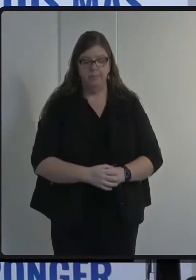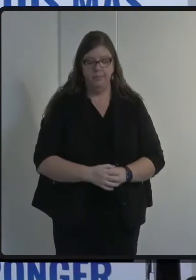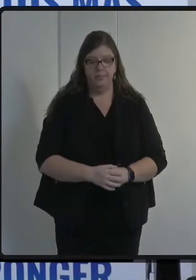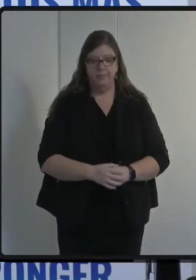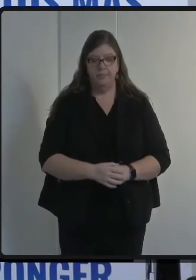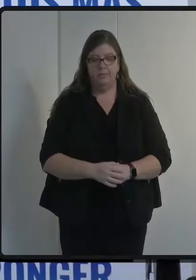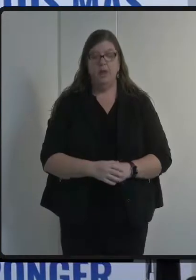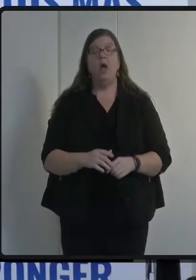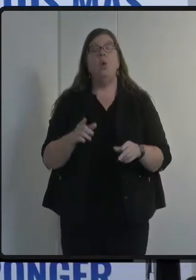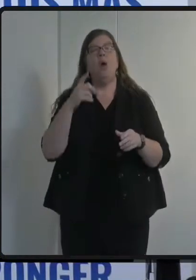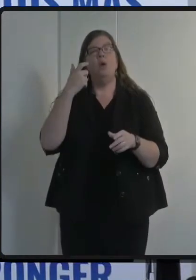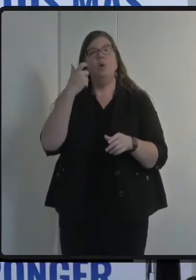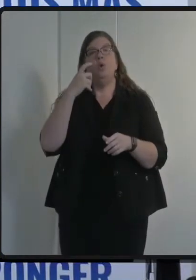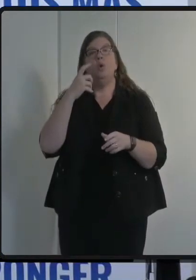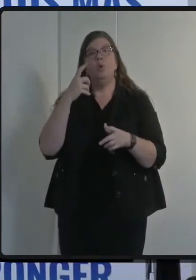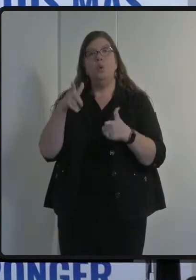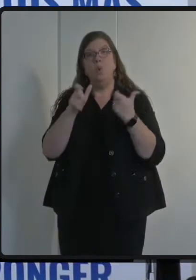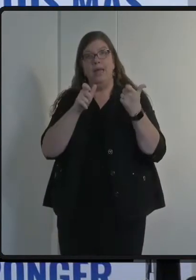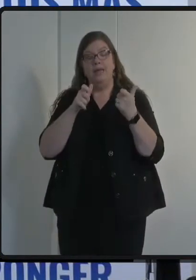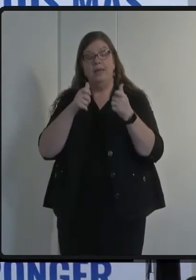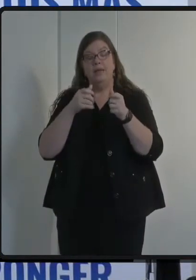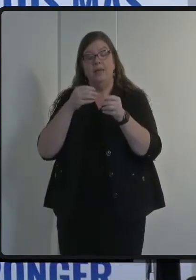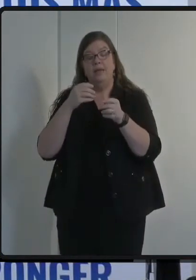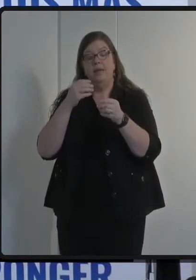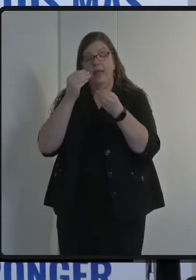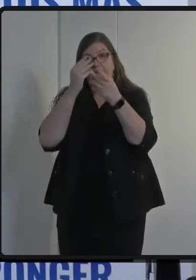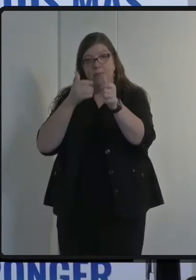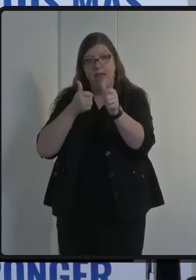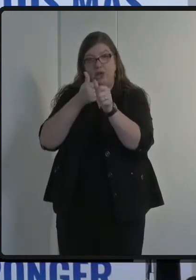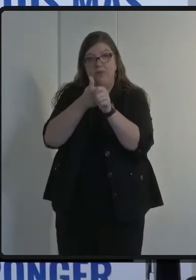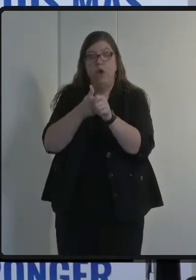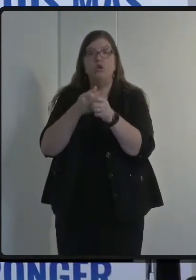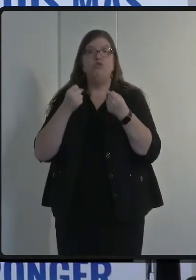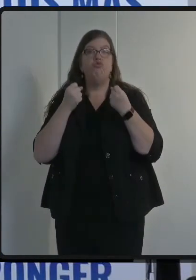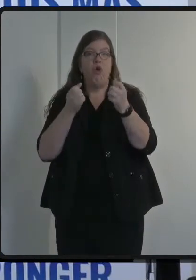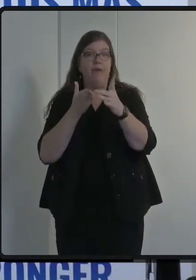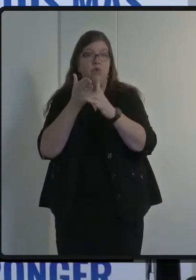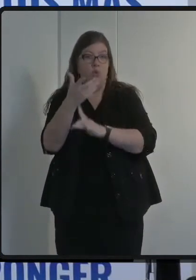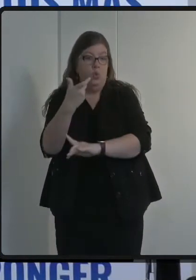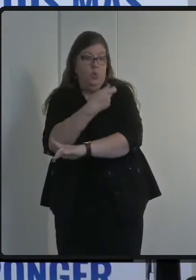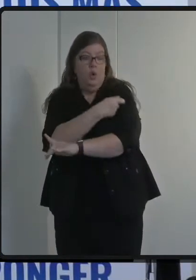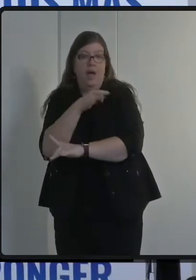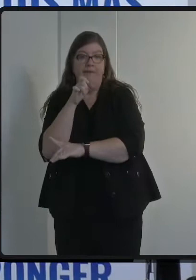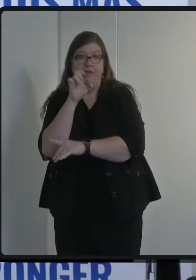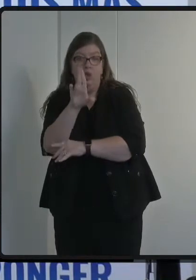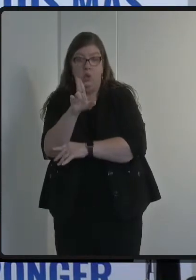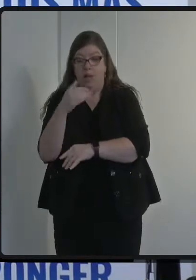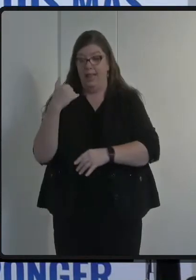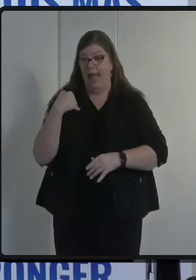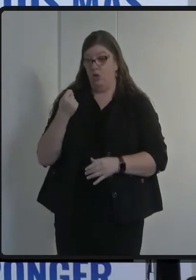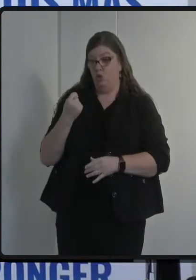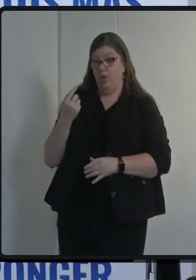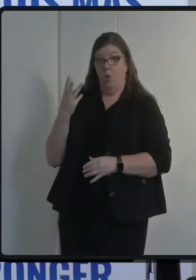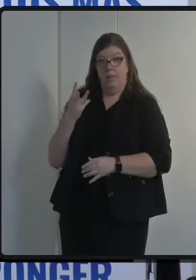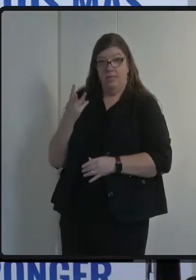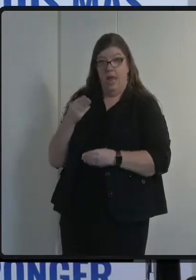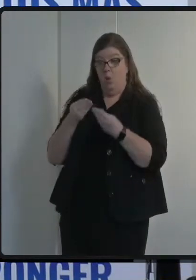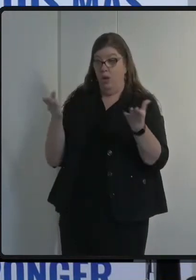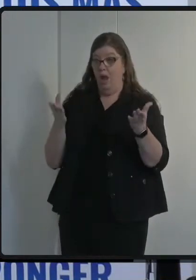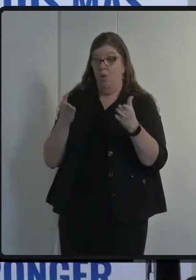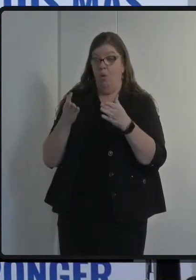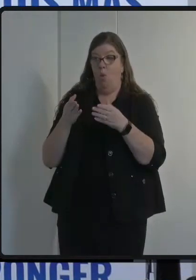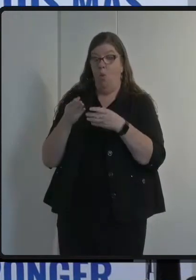give a quick update on our drive-through flu shot clinics. On Tuesday and Wednesday, we gave over